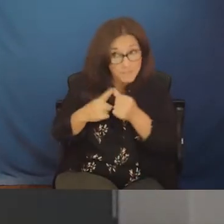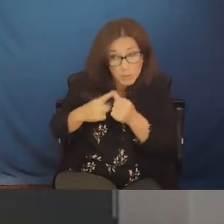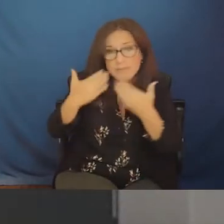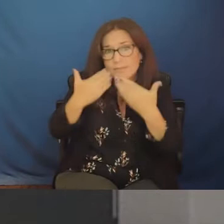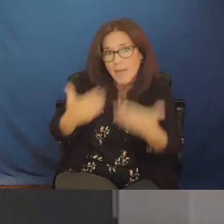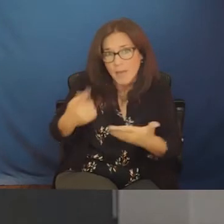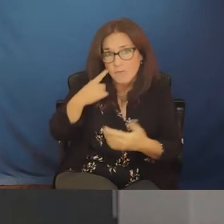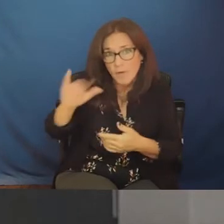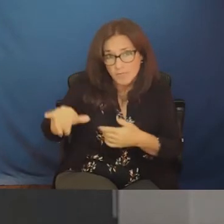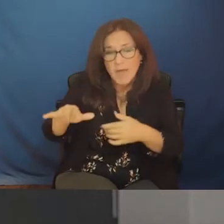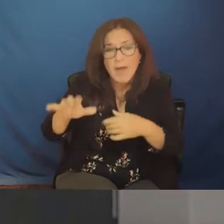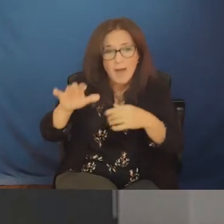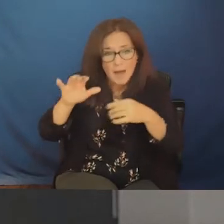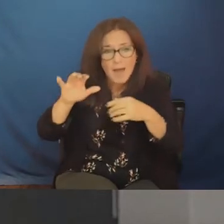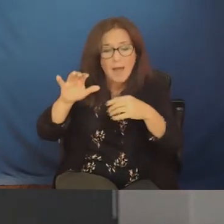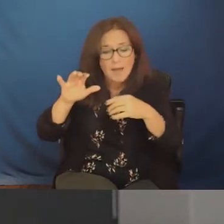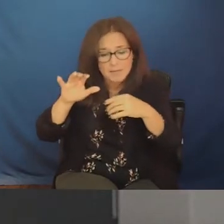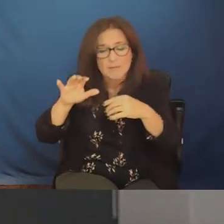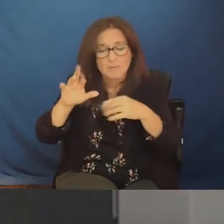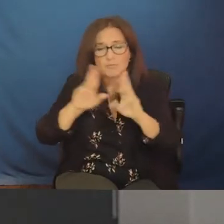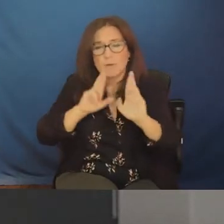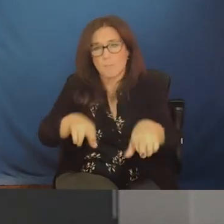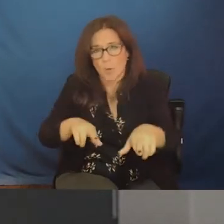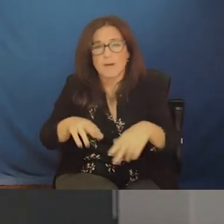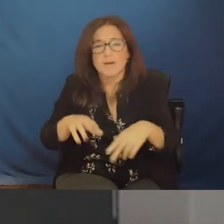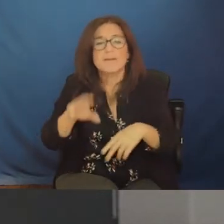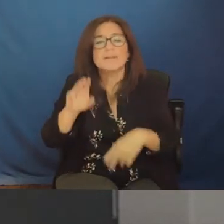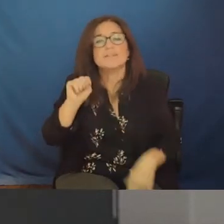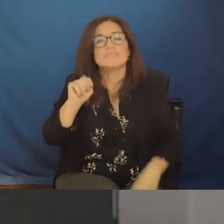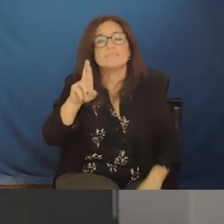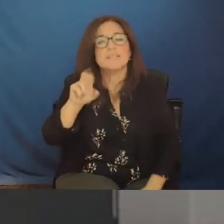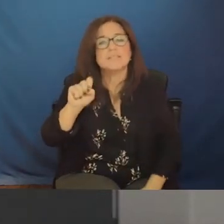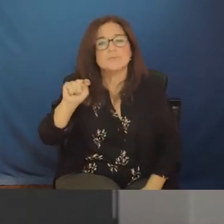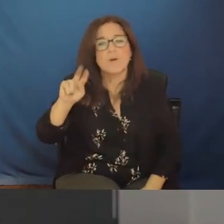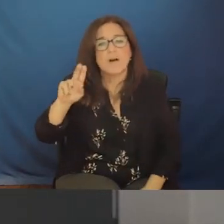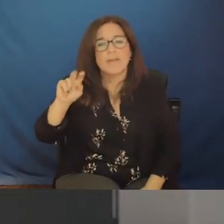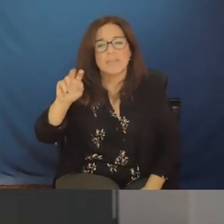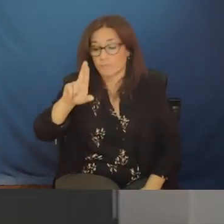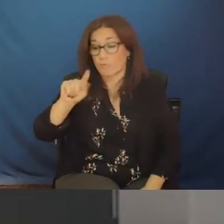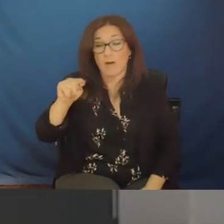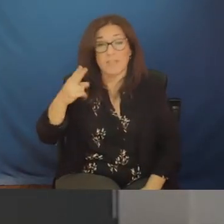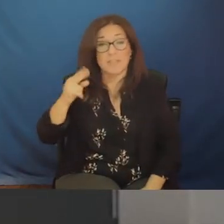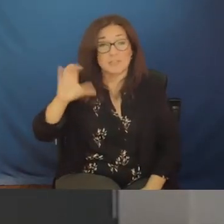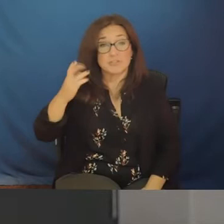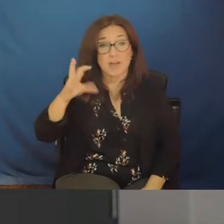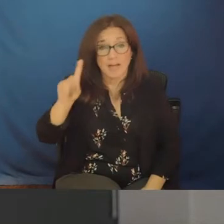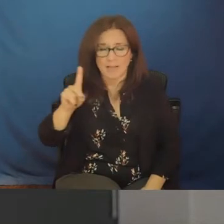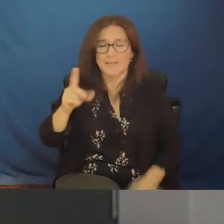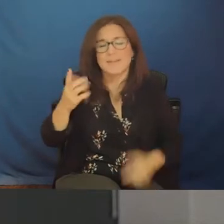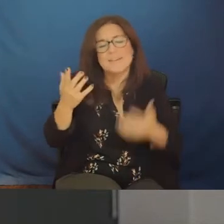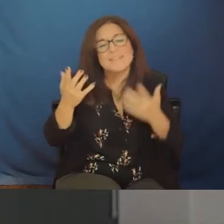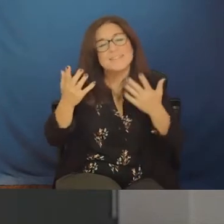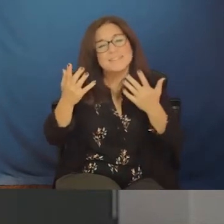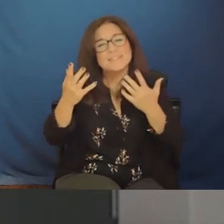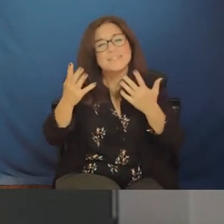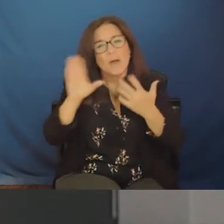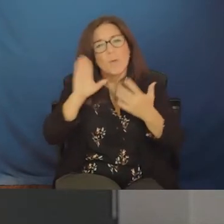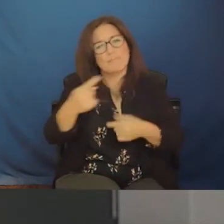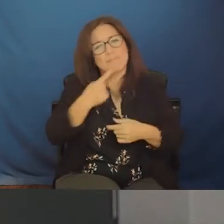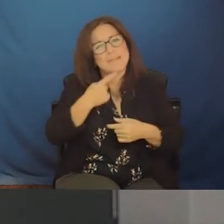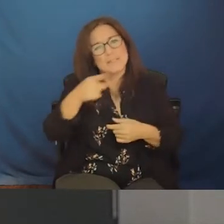Ms. Rothschild. It's wonderful to hear you once again, and we're going to miss you in the future meetings when we don't have to have this